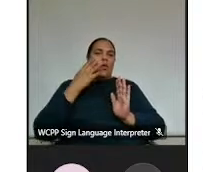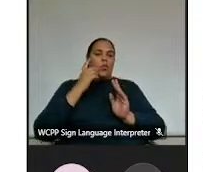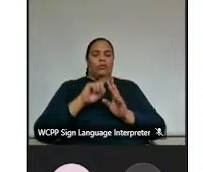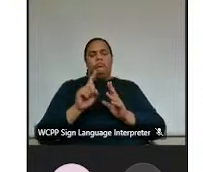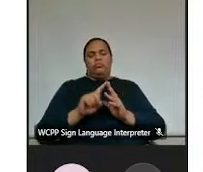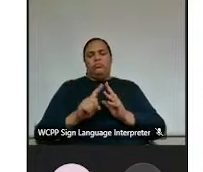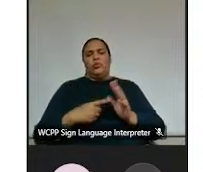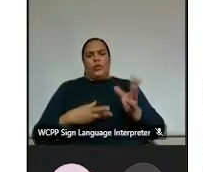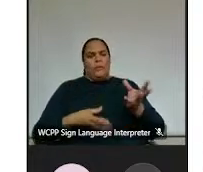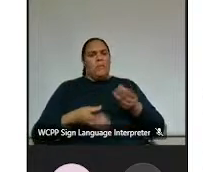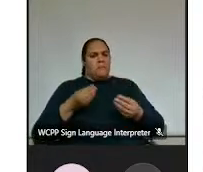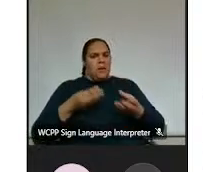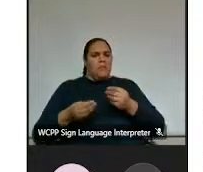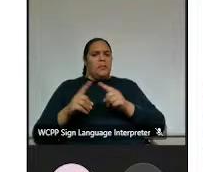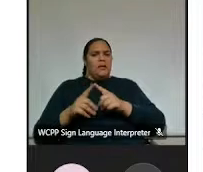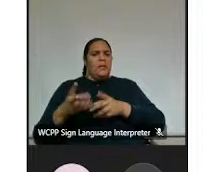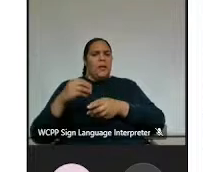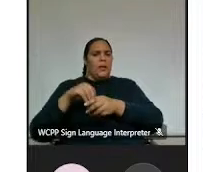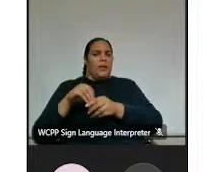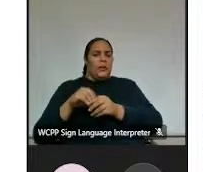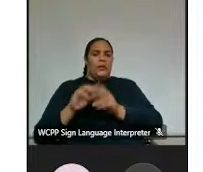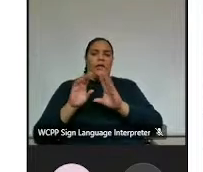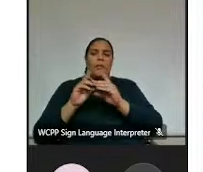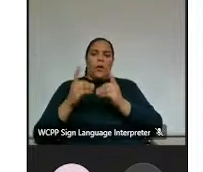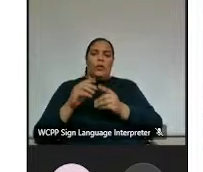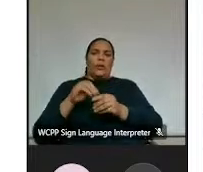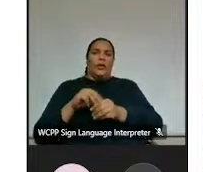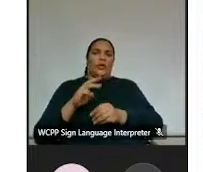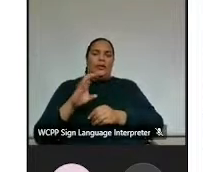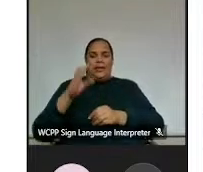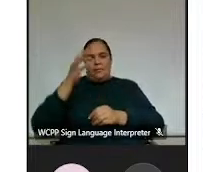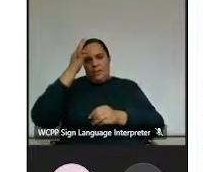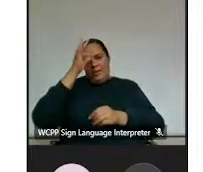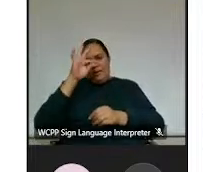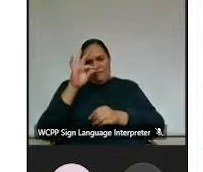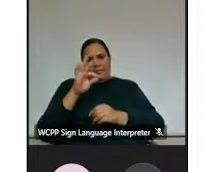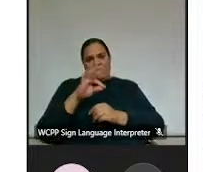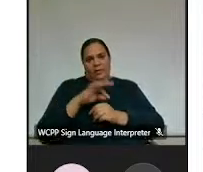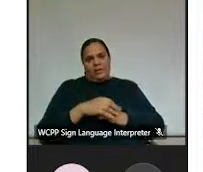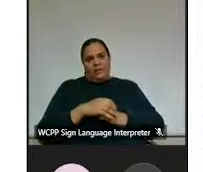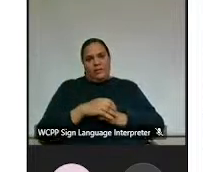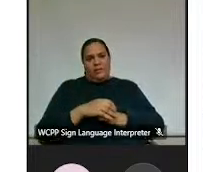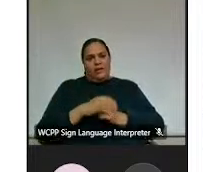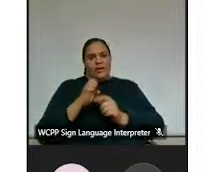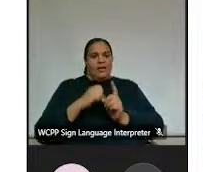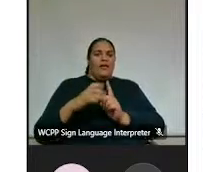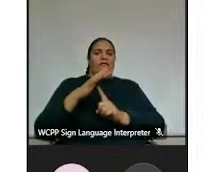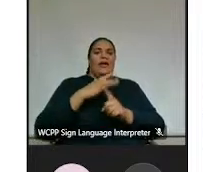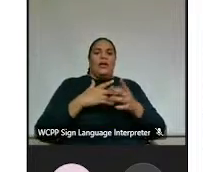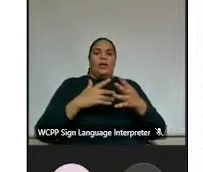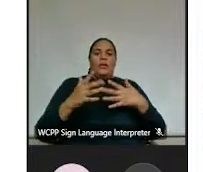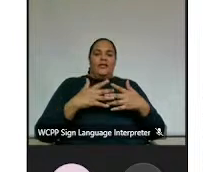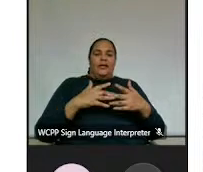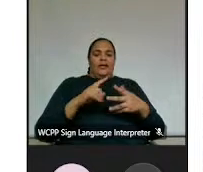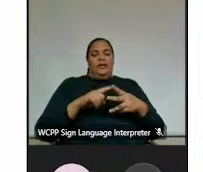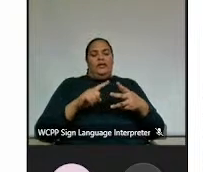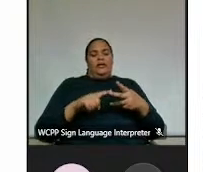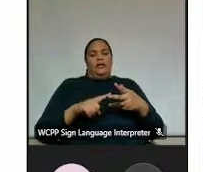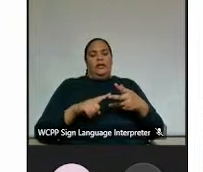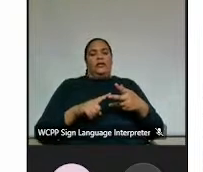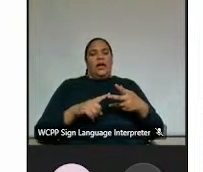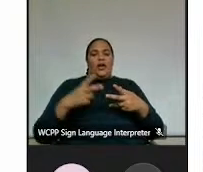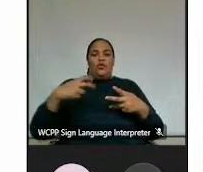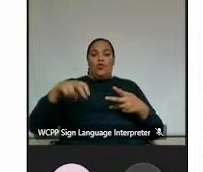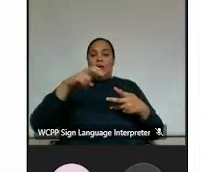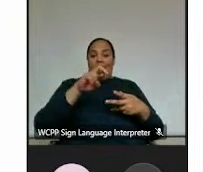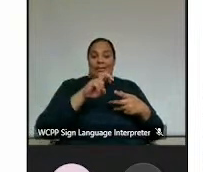them, including departments within the Western Cape government, environmental affairs and